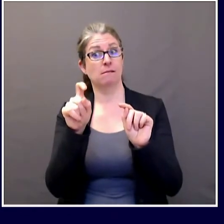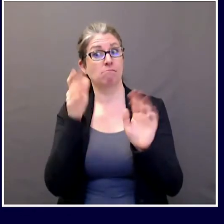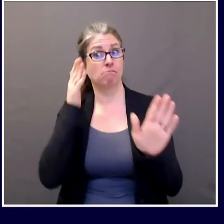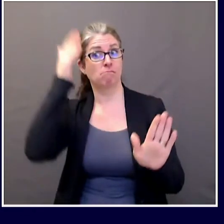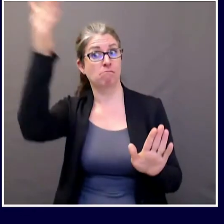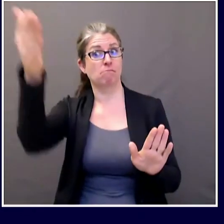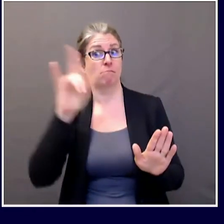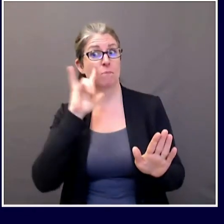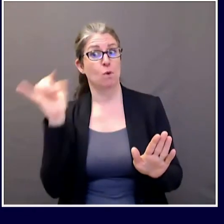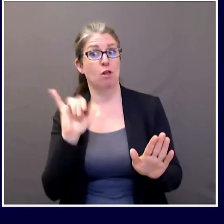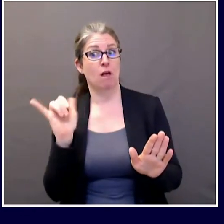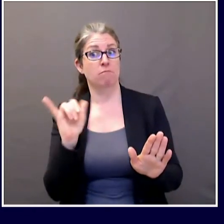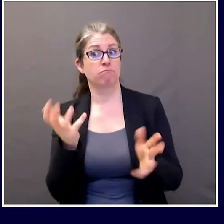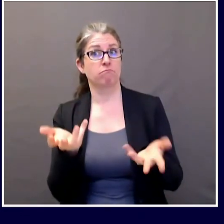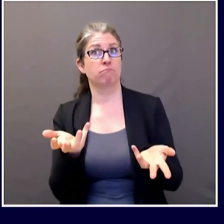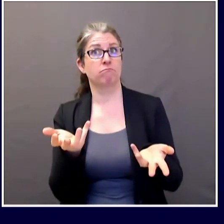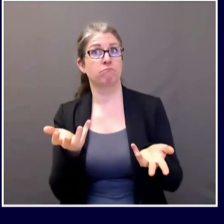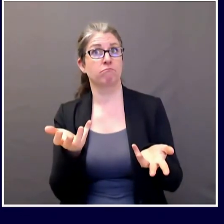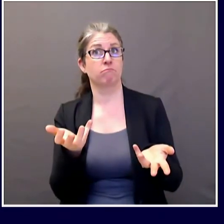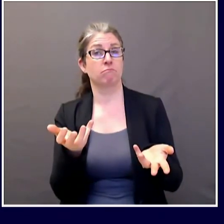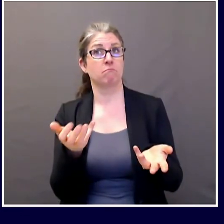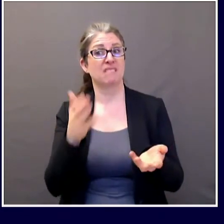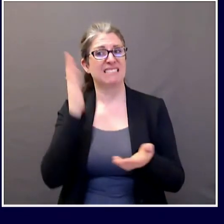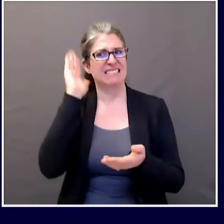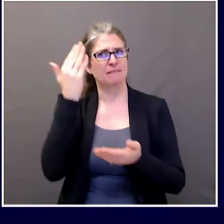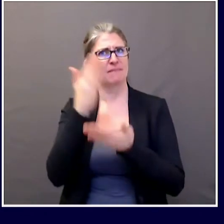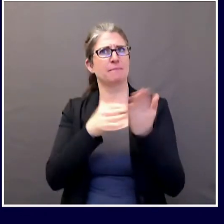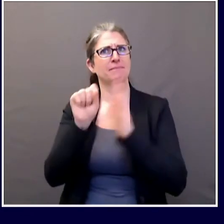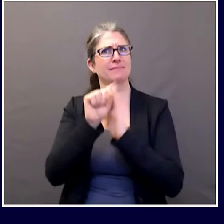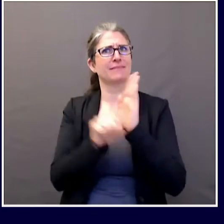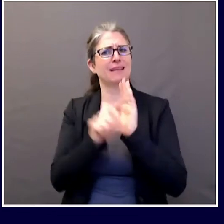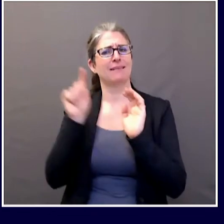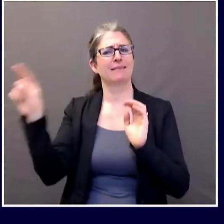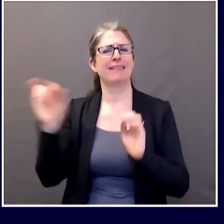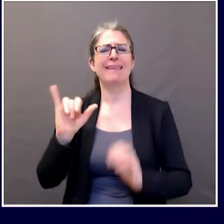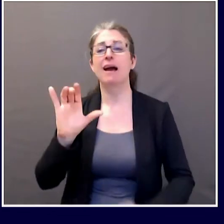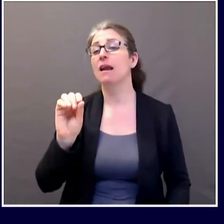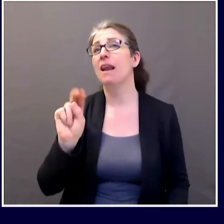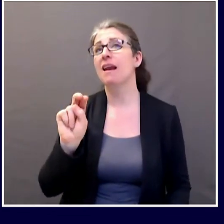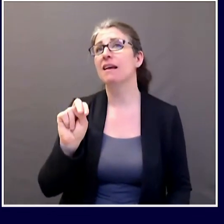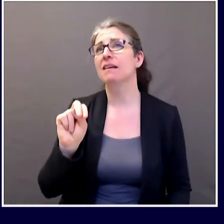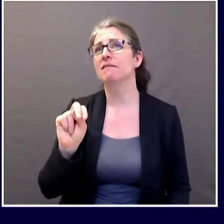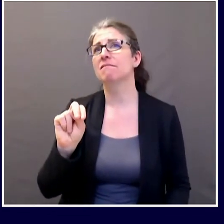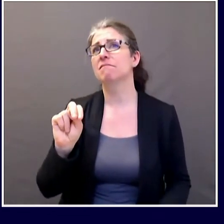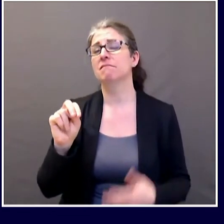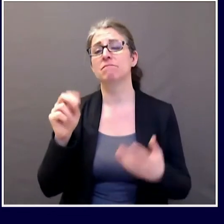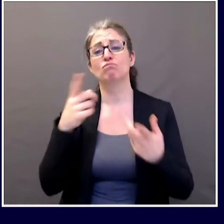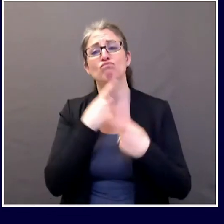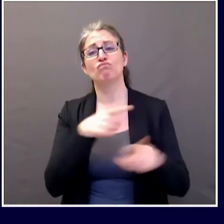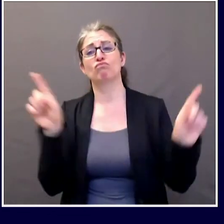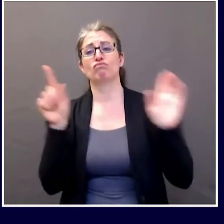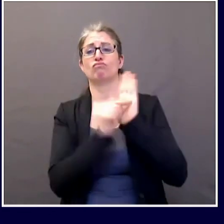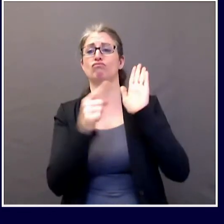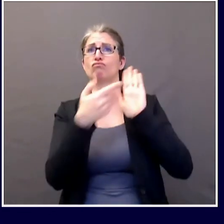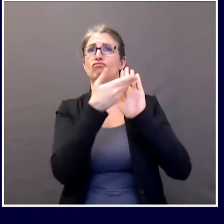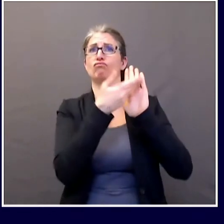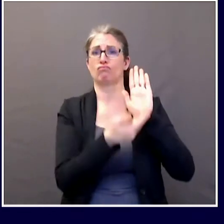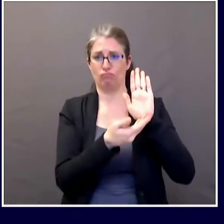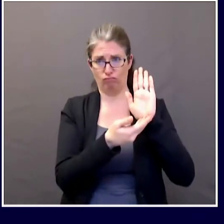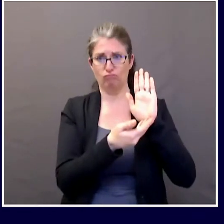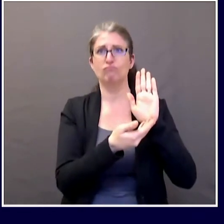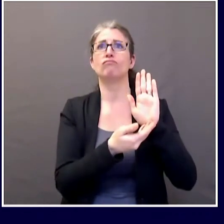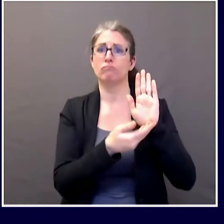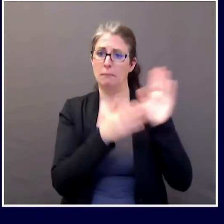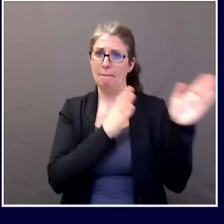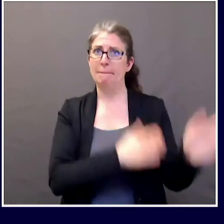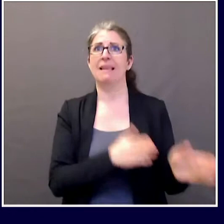very specific, like Connecticut, that I think just released a plan where they went through the April and the beginning of May talking about which